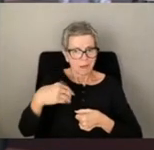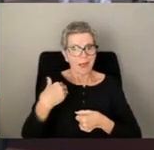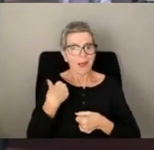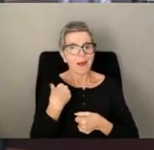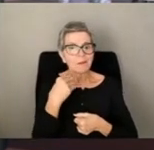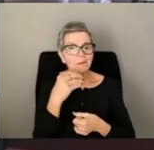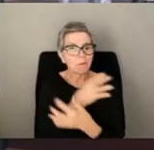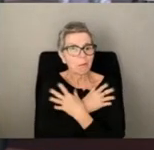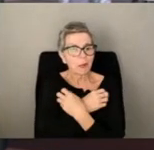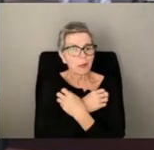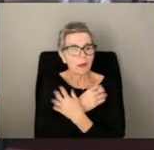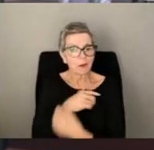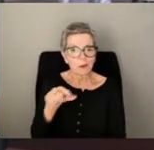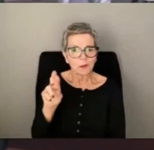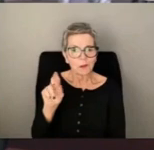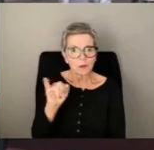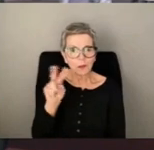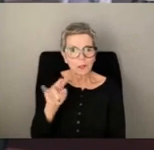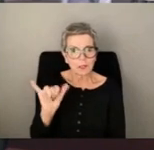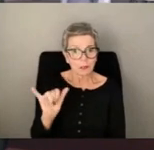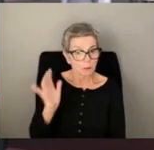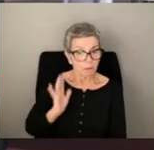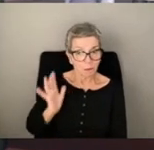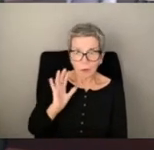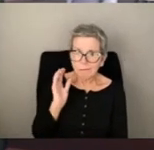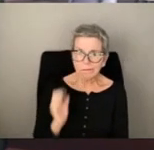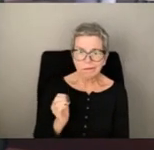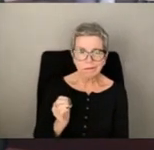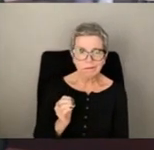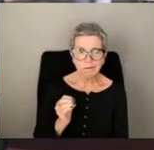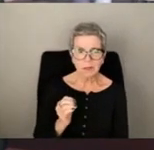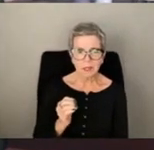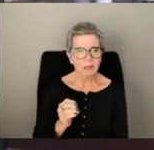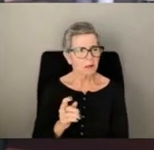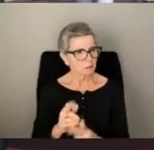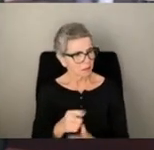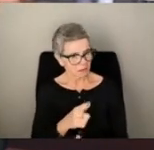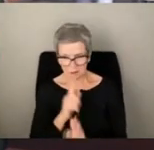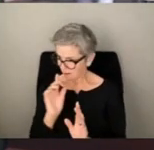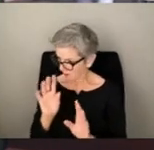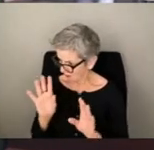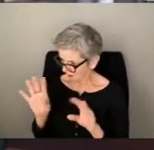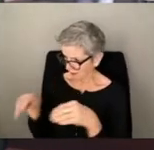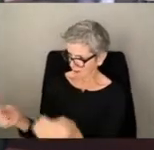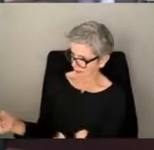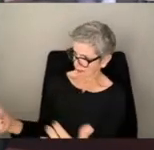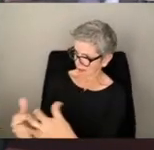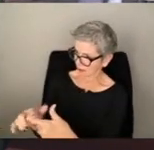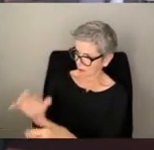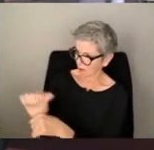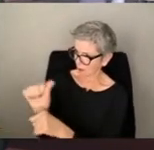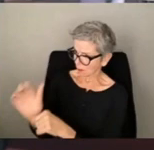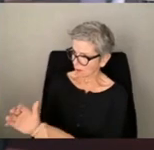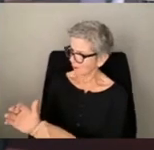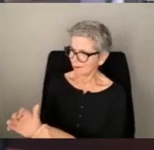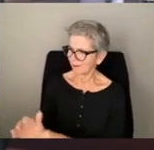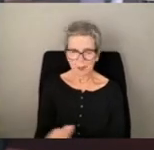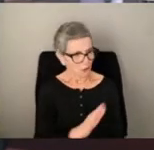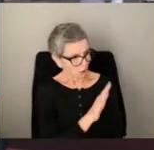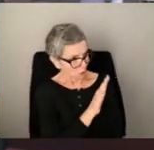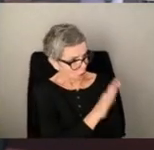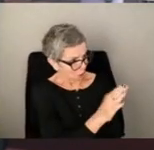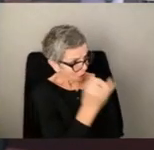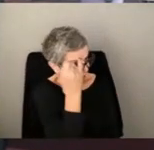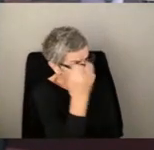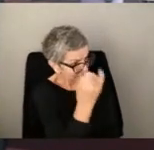fear-mongering that's going on is the members opposite. Their idea of taking care of the grizzly bear problem is to fence them out. Well, Mr. Speaker, that's not